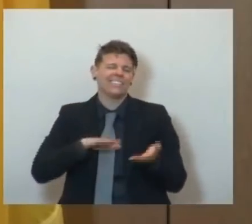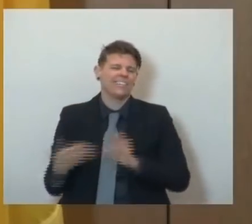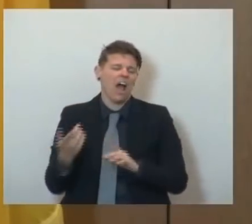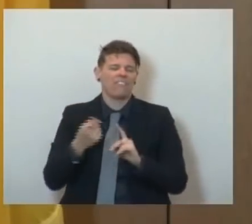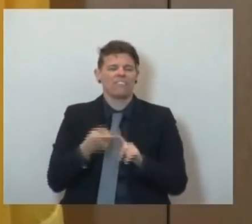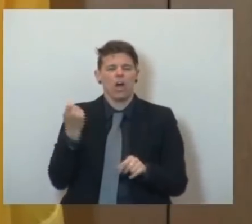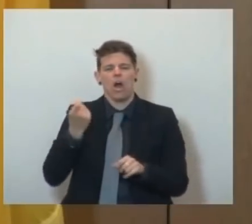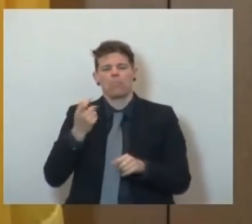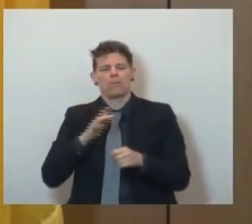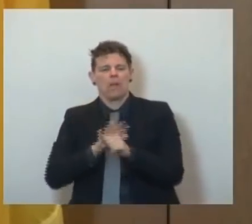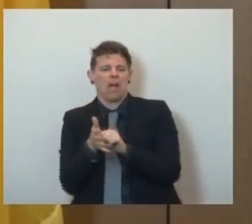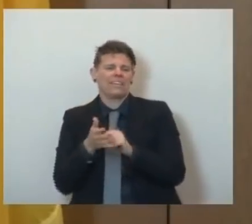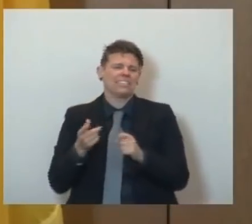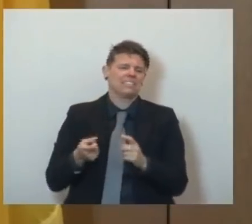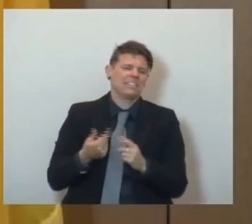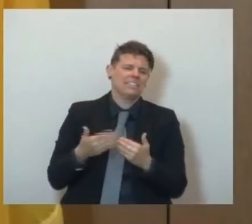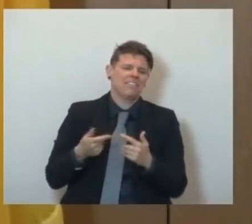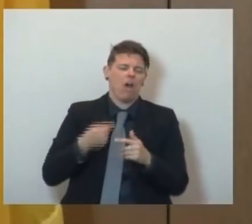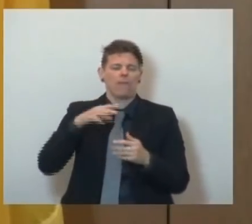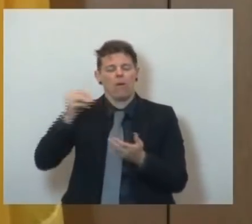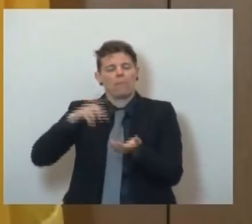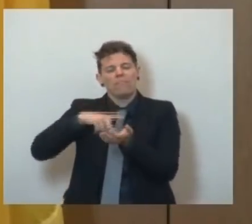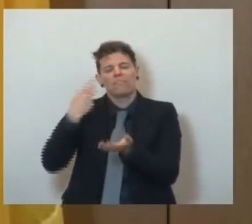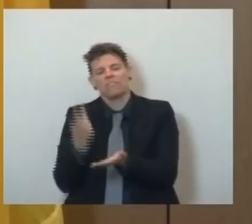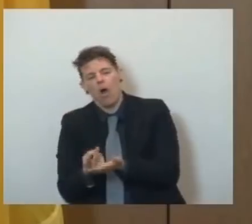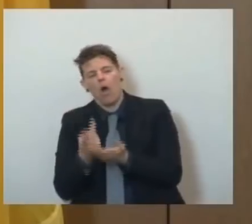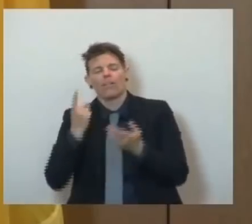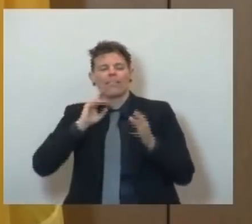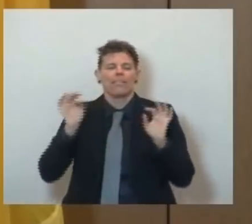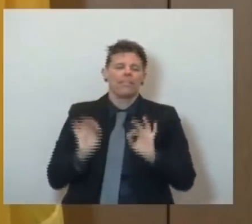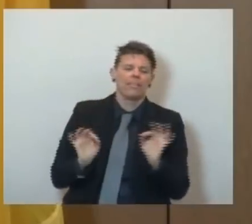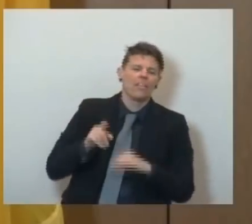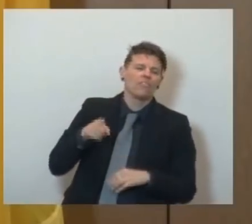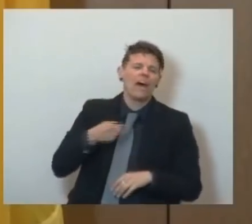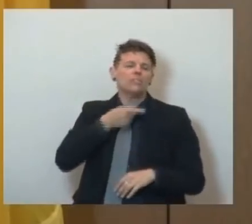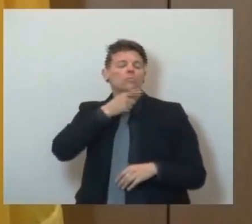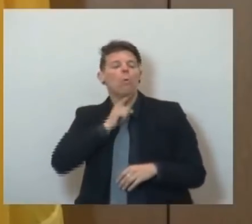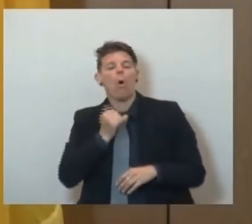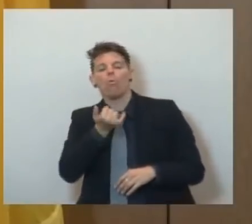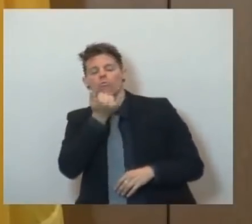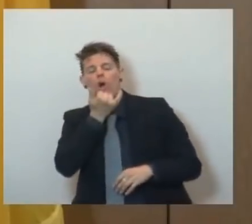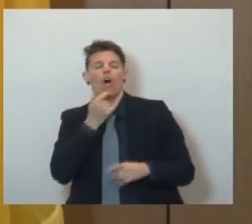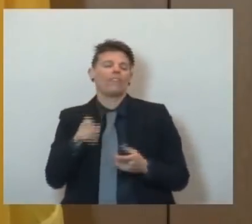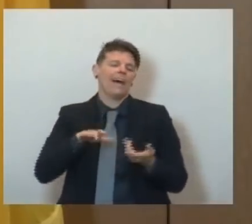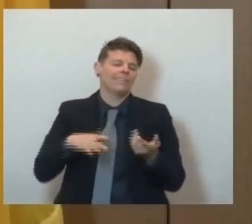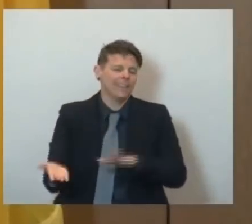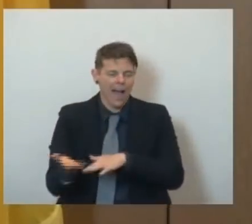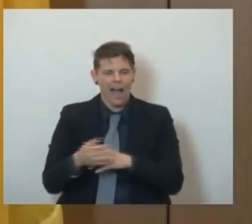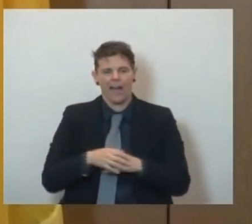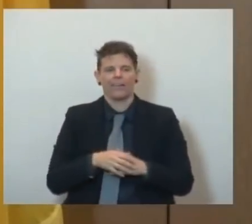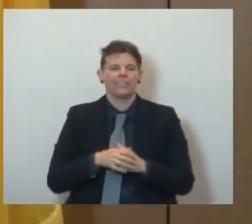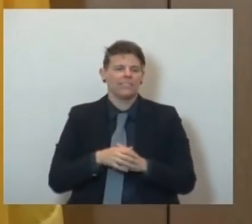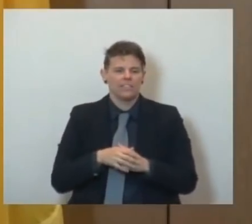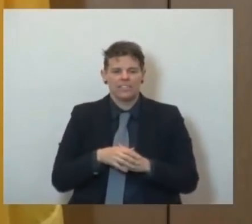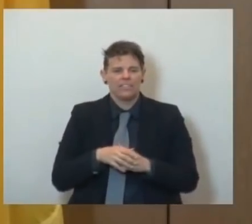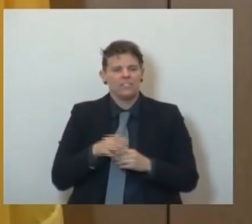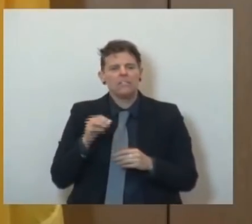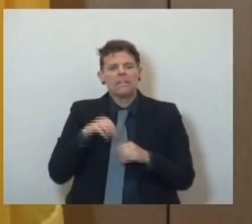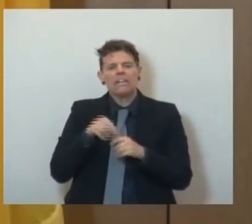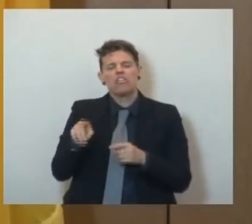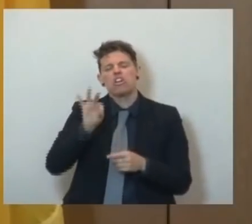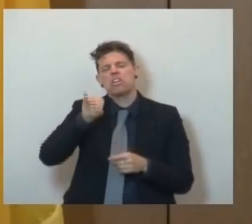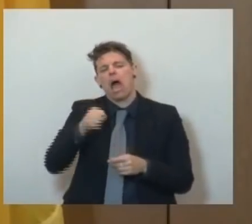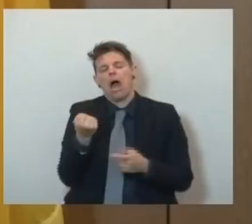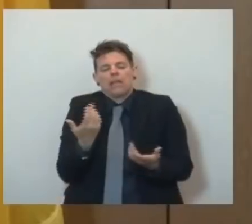from falls or swallowing disorders, and they're all in their 90s. These